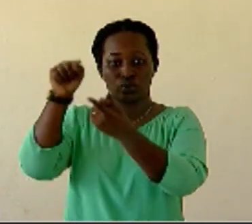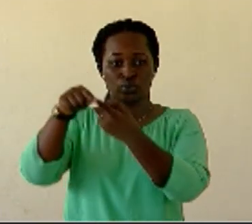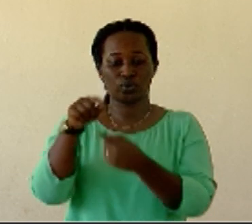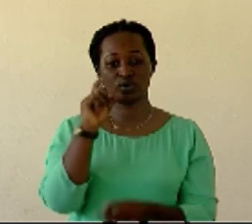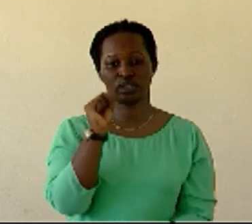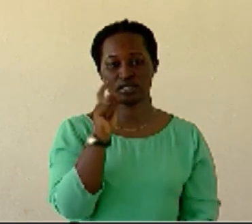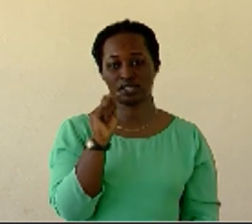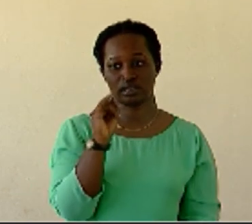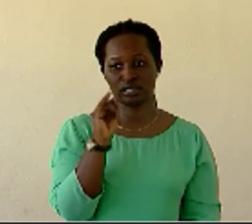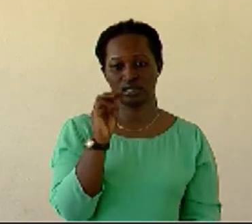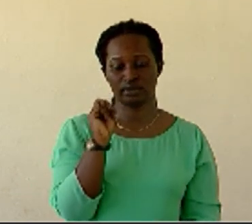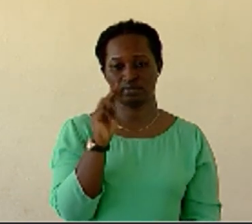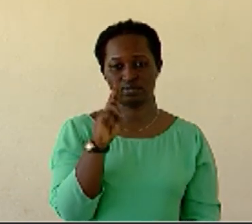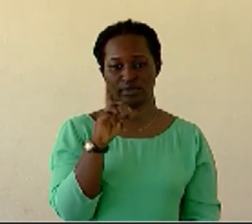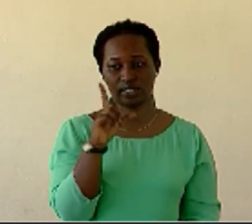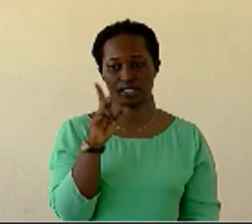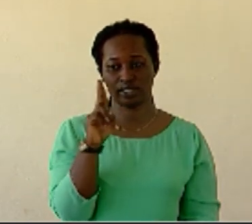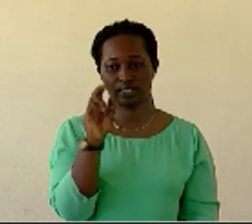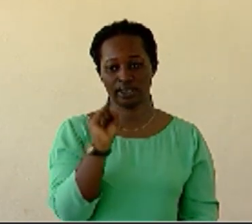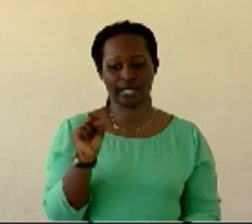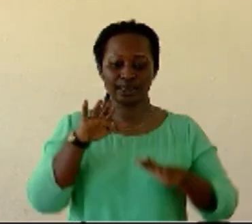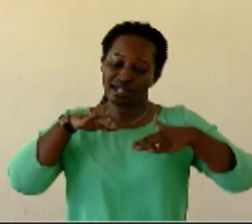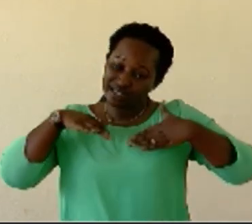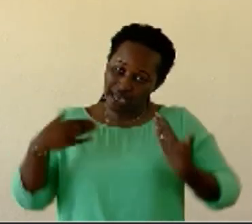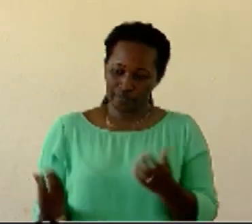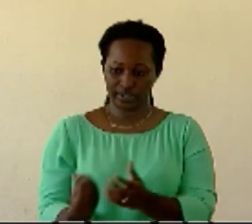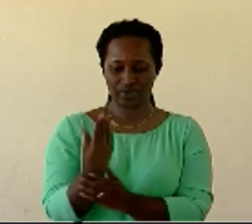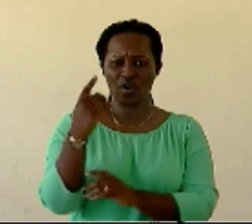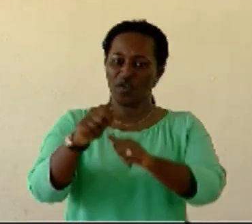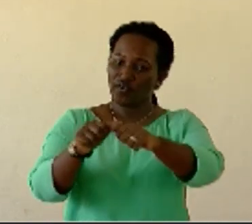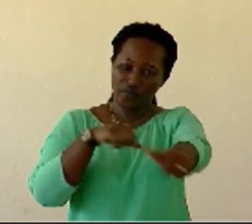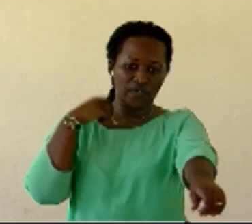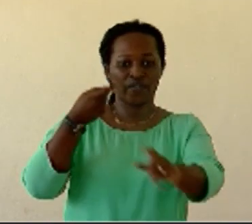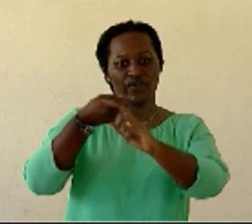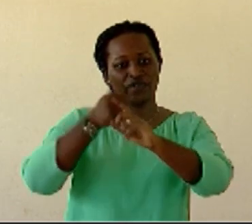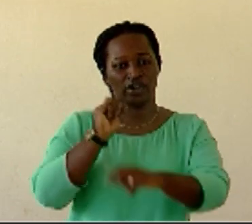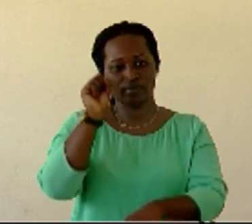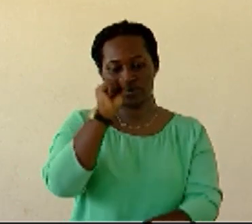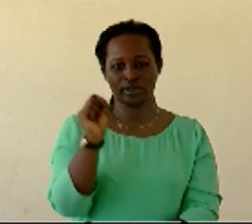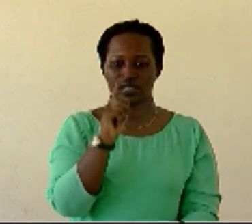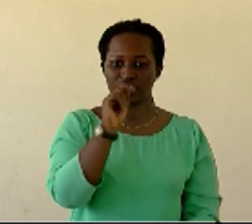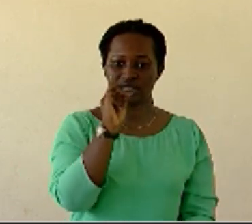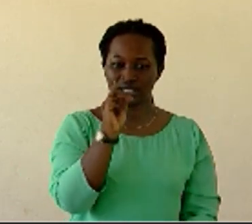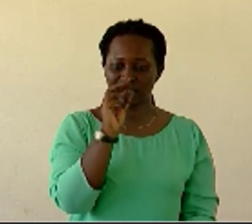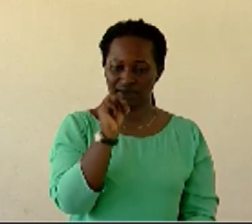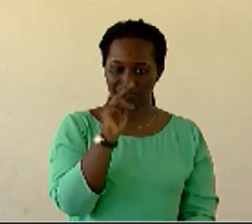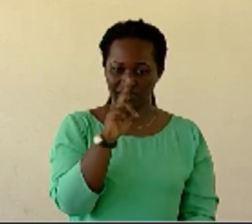can grow away from the stimulus. Does that make sense?